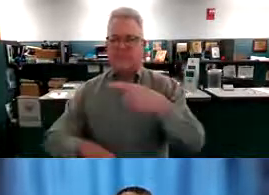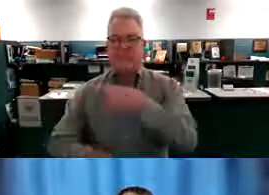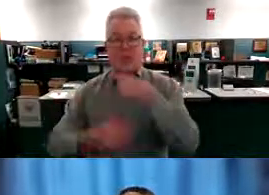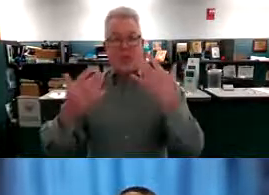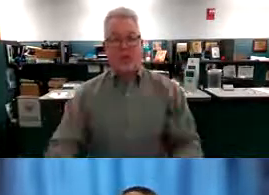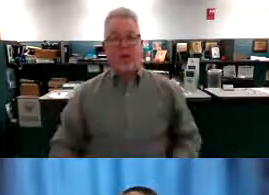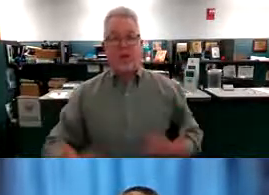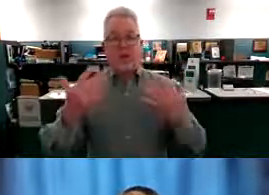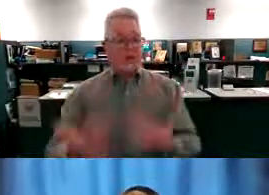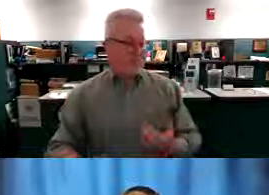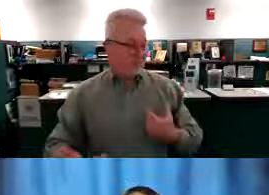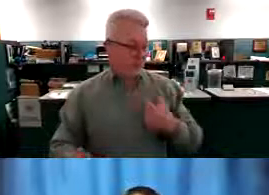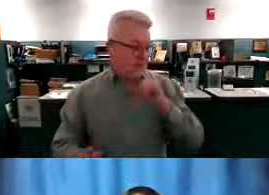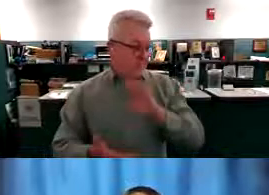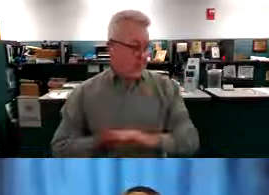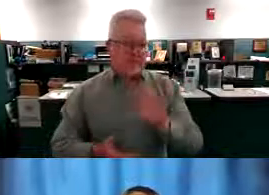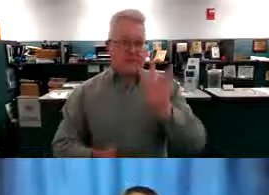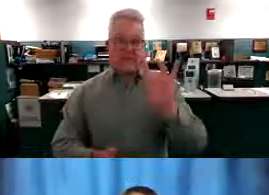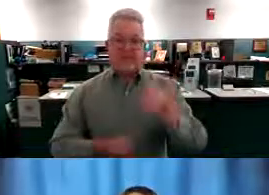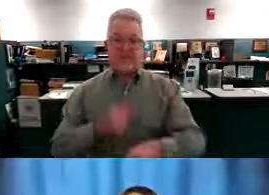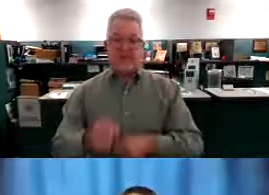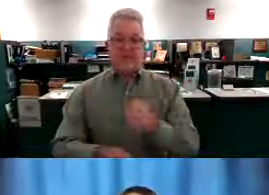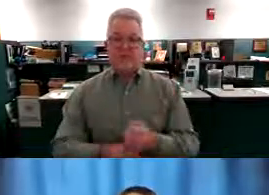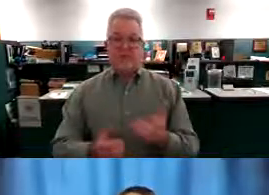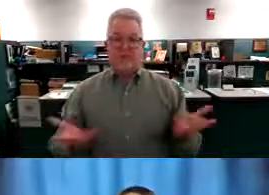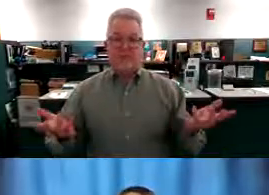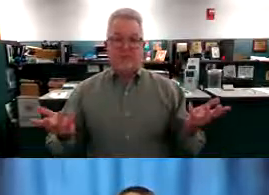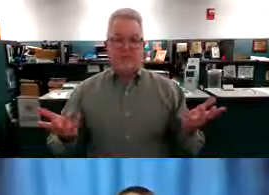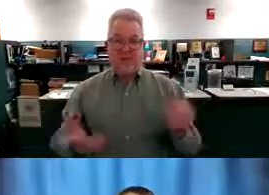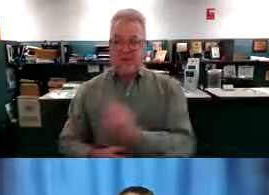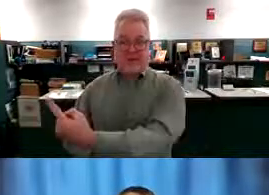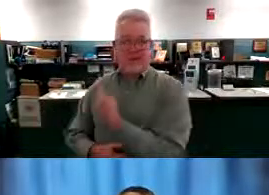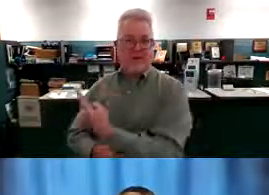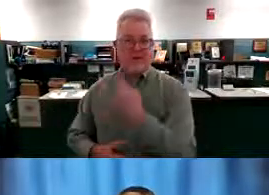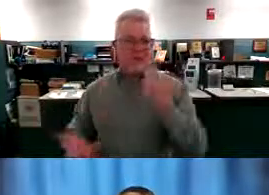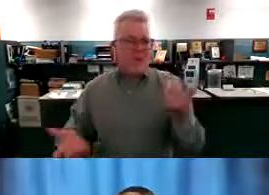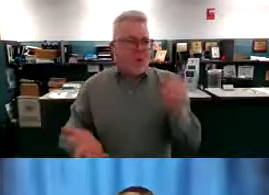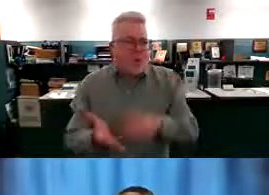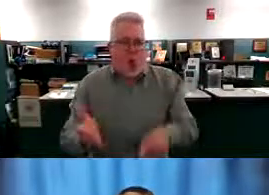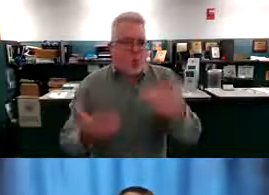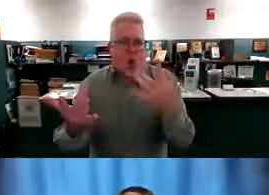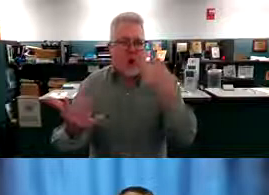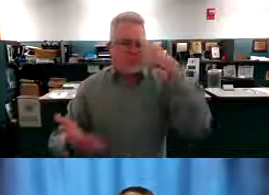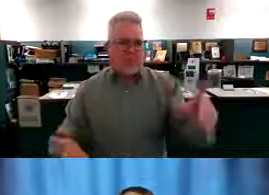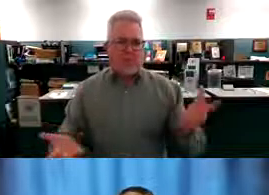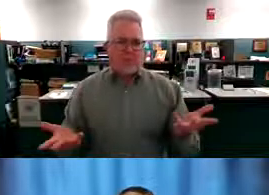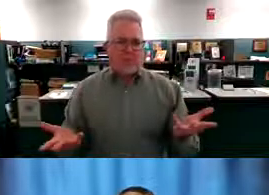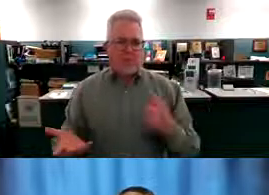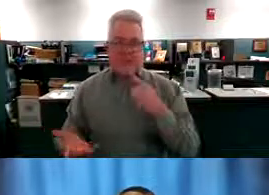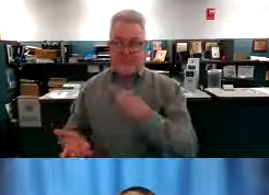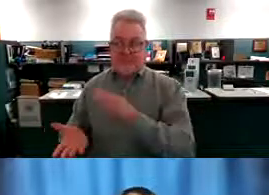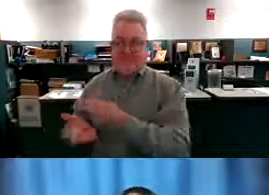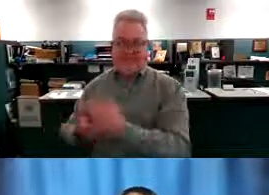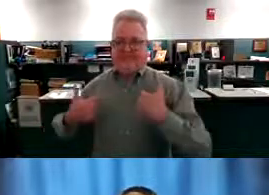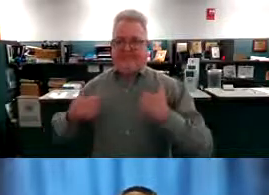for deafblind, I know we really need it. They've been waiting and waiting, I believe 7 or 8 years, and they keep coming and saying, what